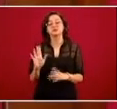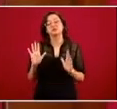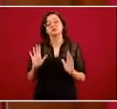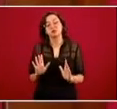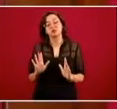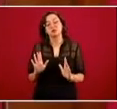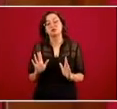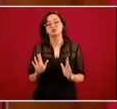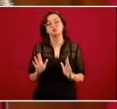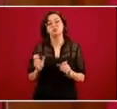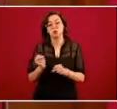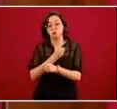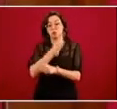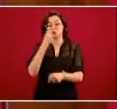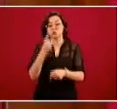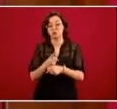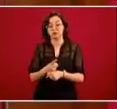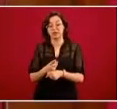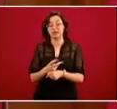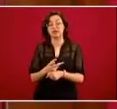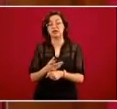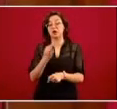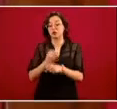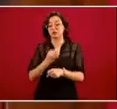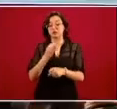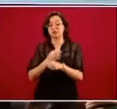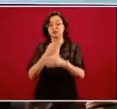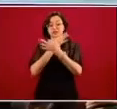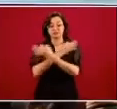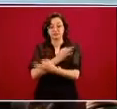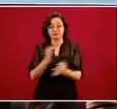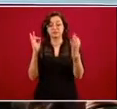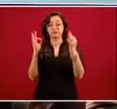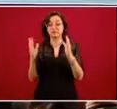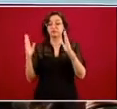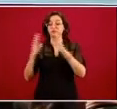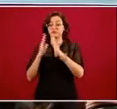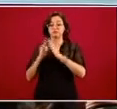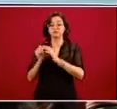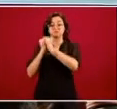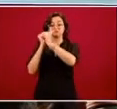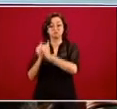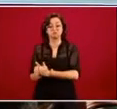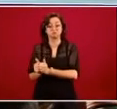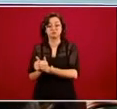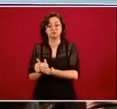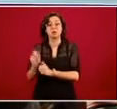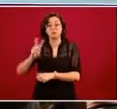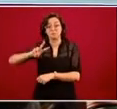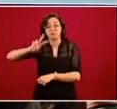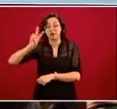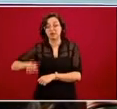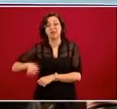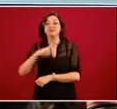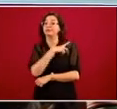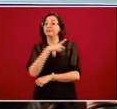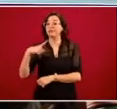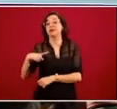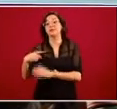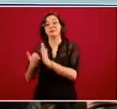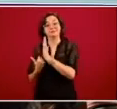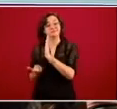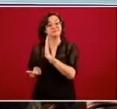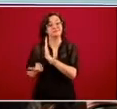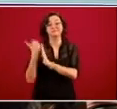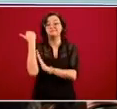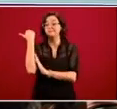also affects a little bit the registration of information. But let's not lose the opportunity to